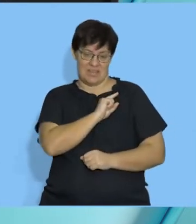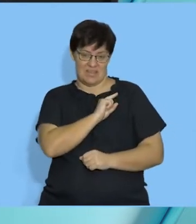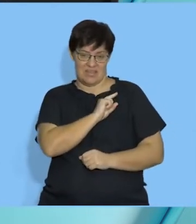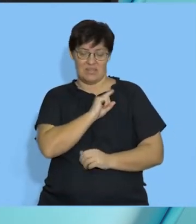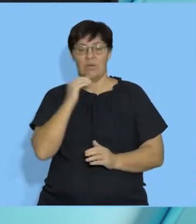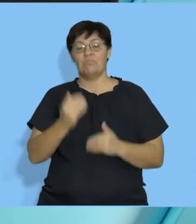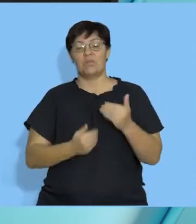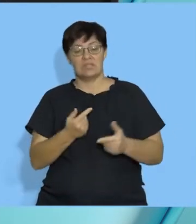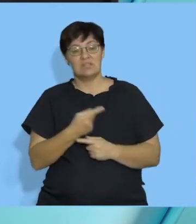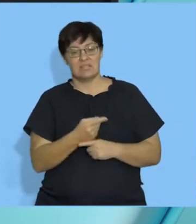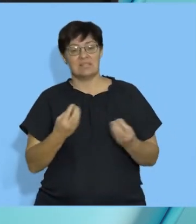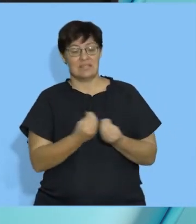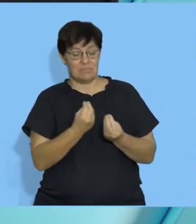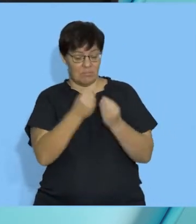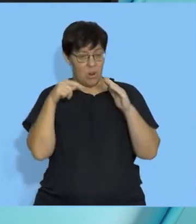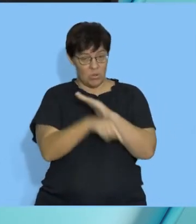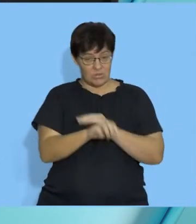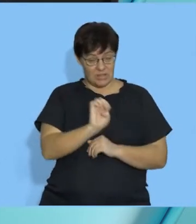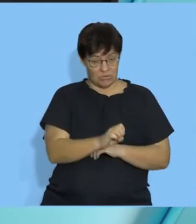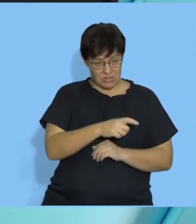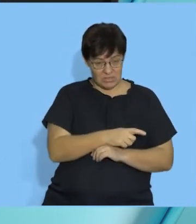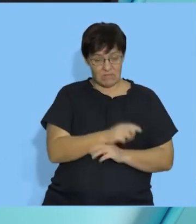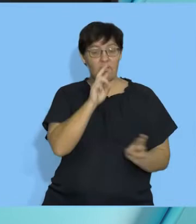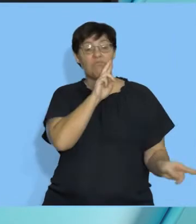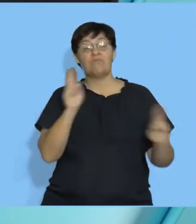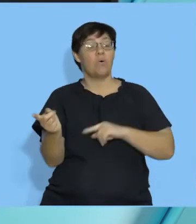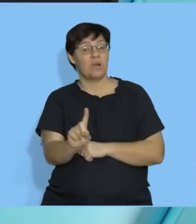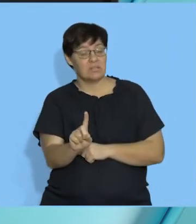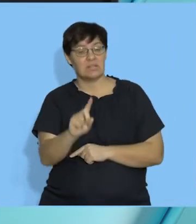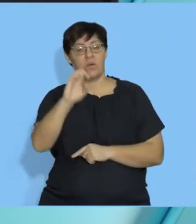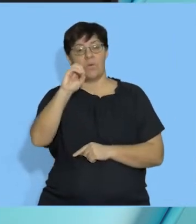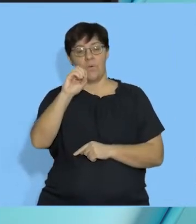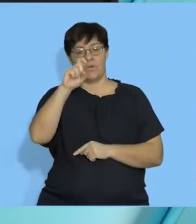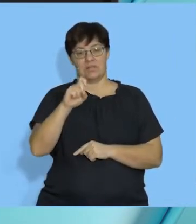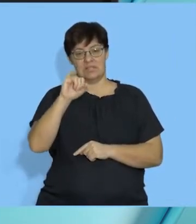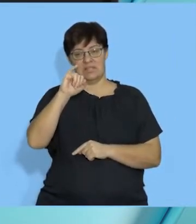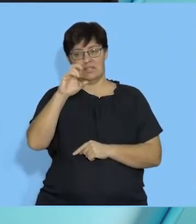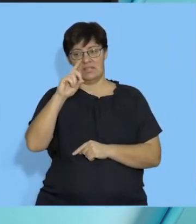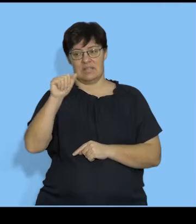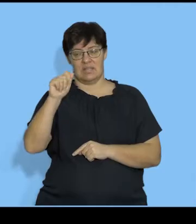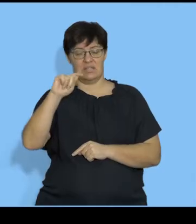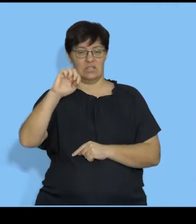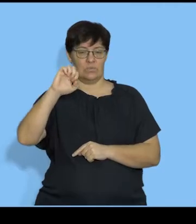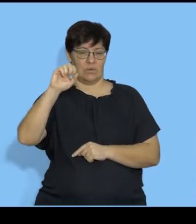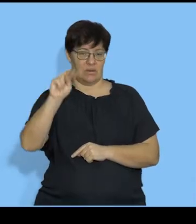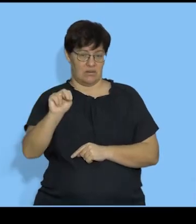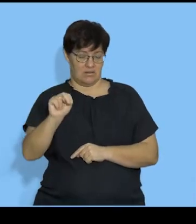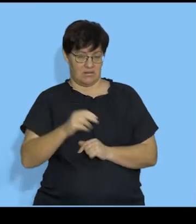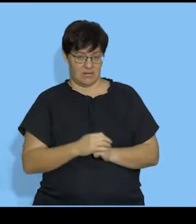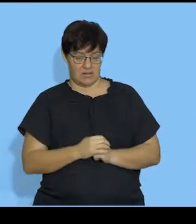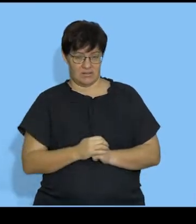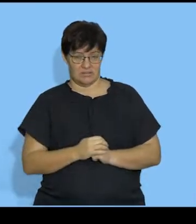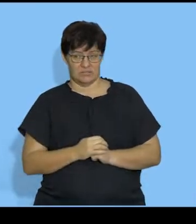undergone by a substance losing electrons is referred to as oxidation, right? Okay, and then